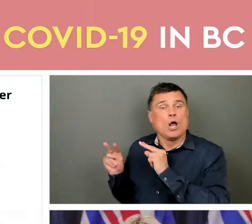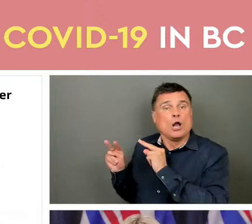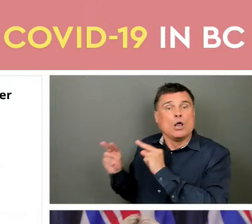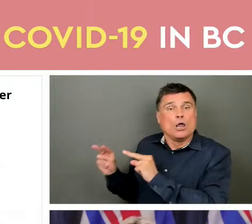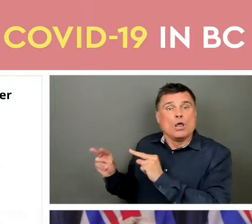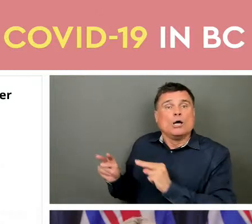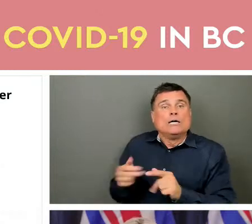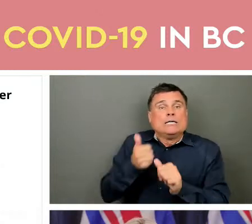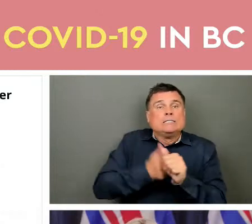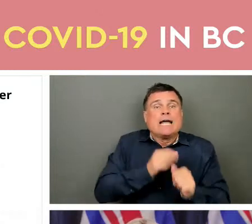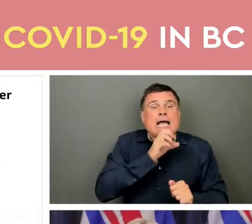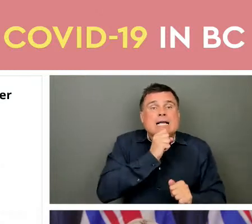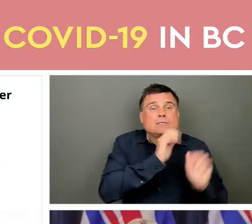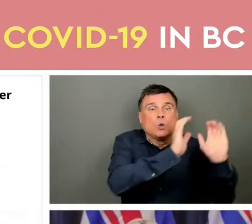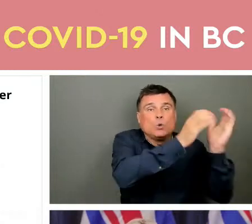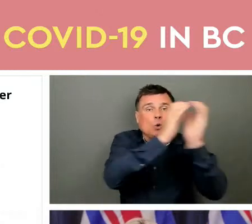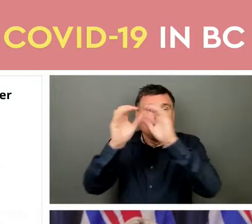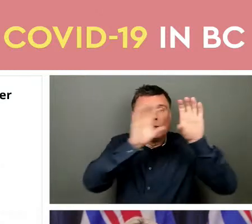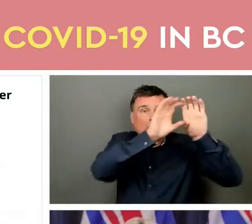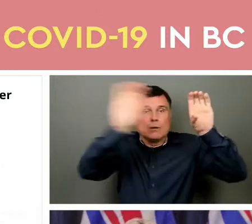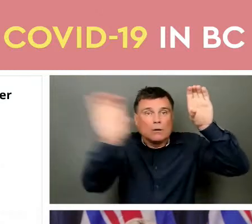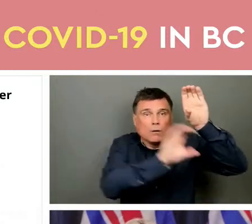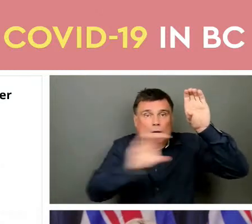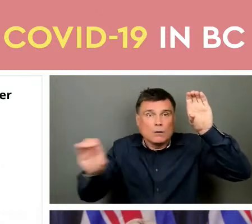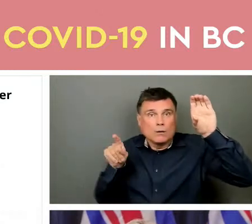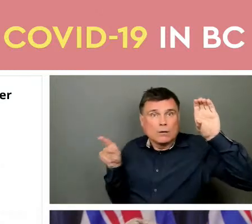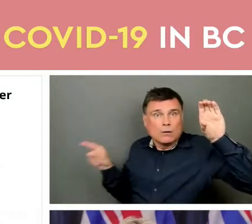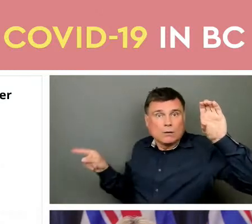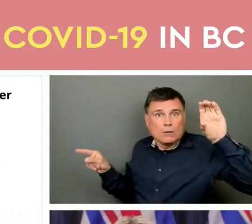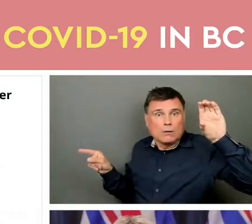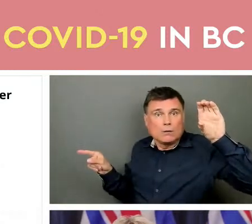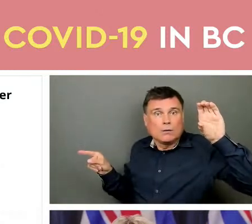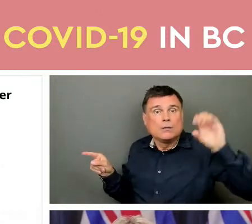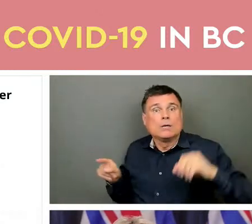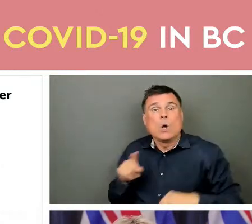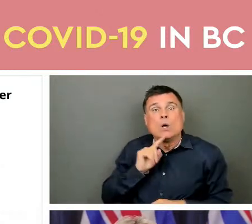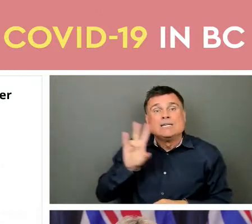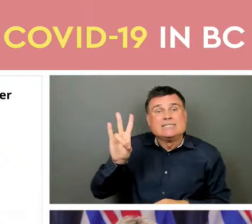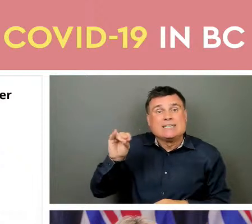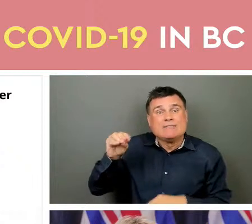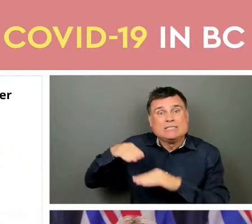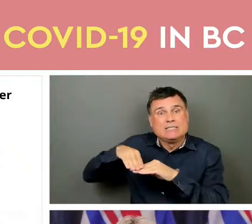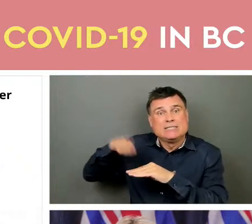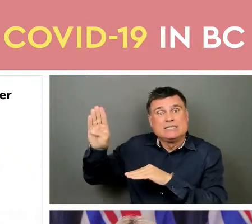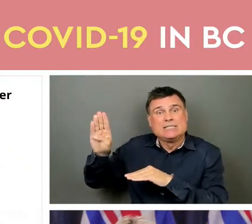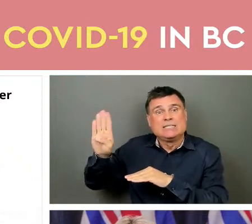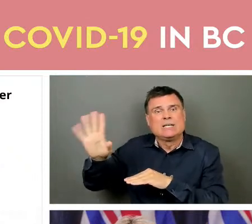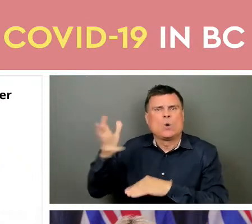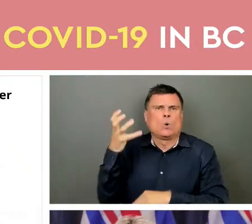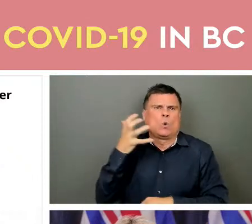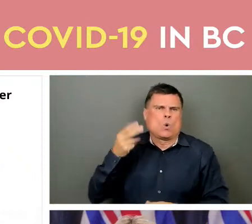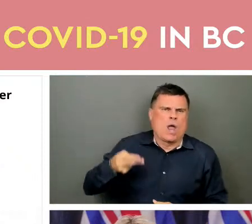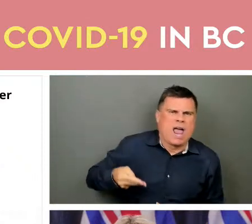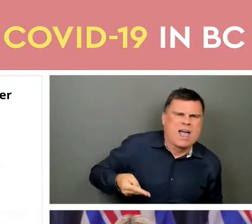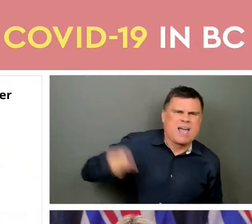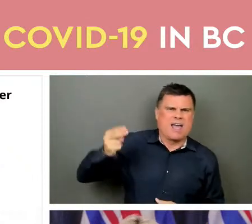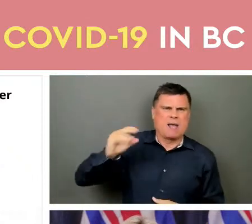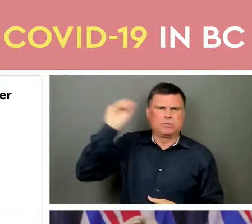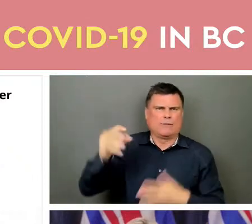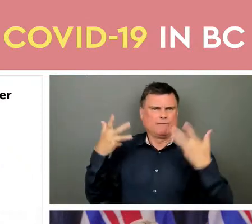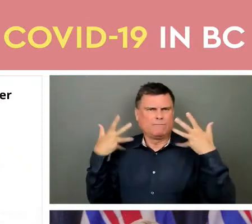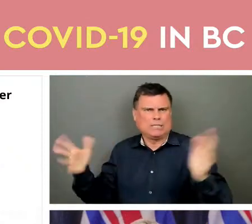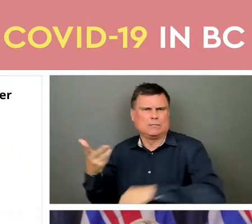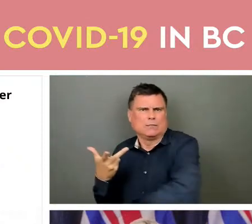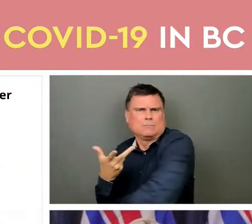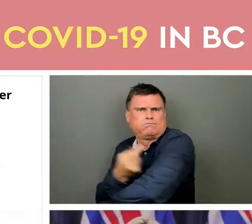group and by numbers of doses. So people who are 70 and over, we have a very strong, very high rate of immunization, both with